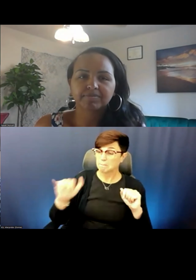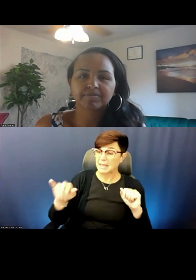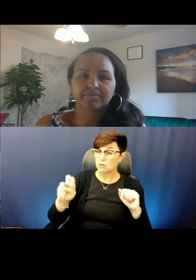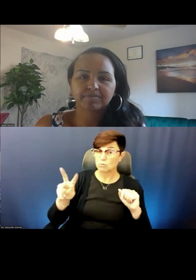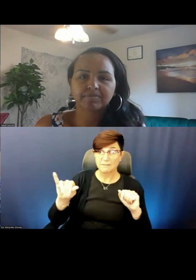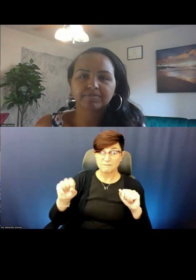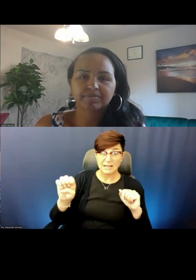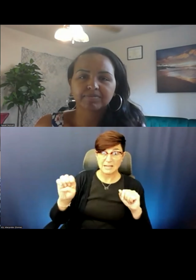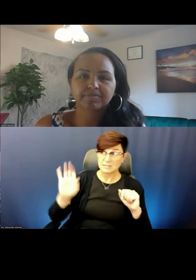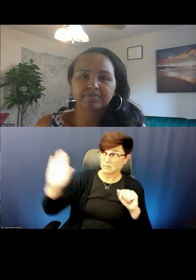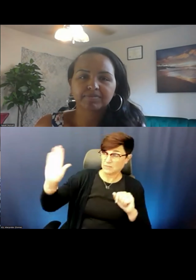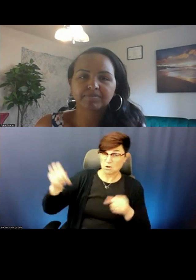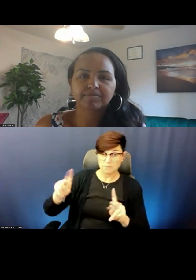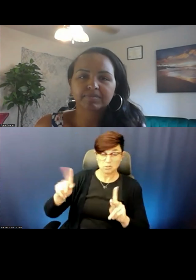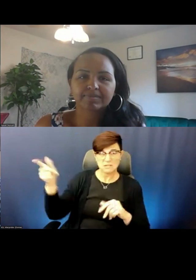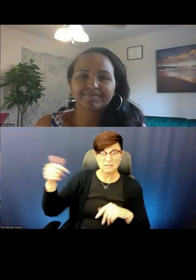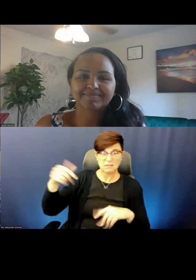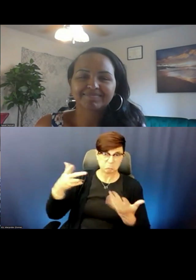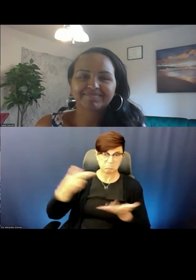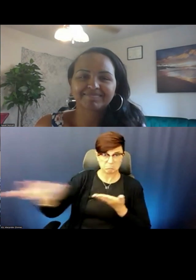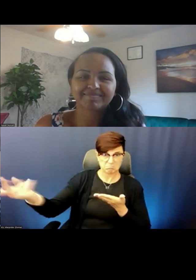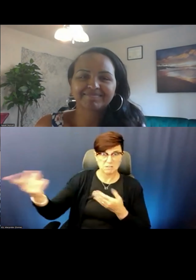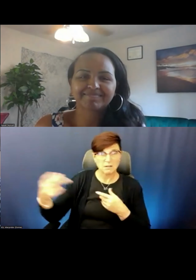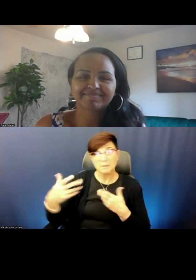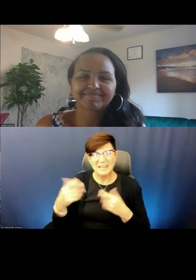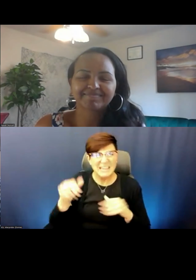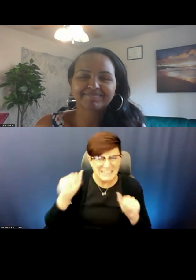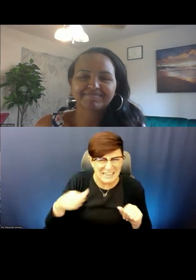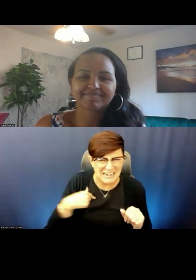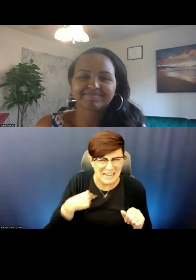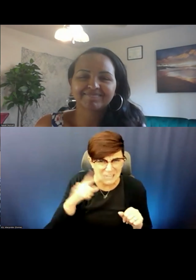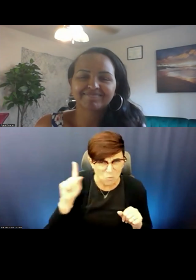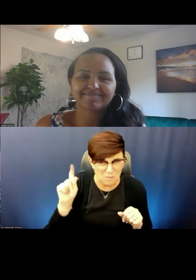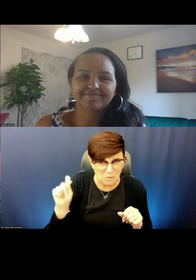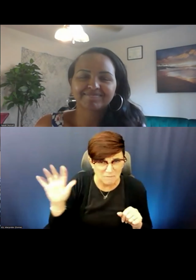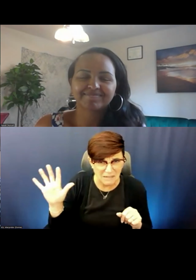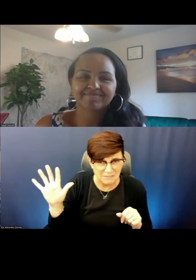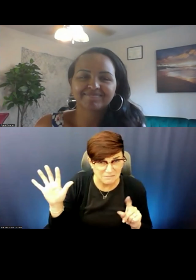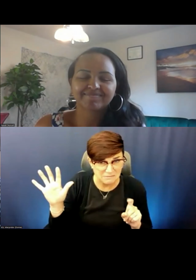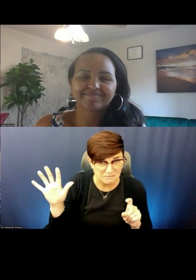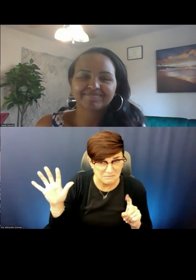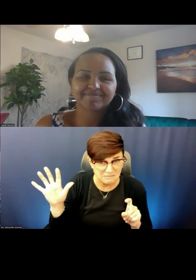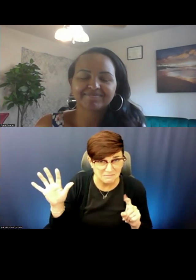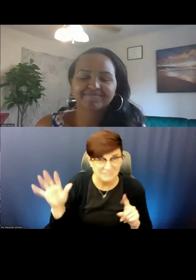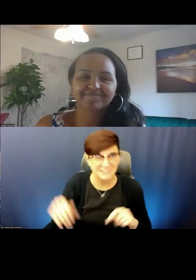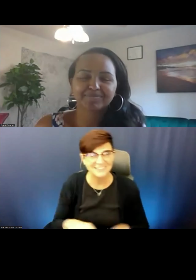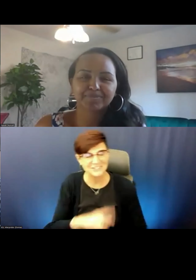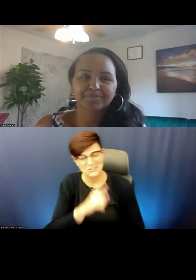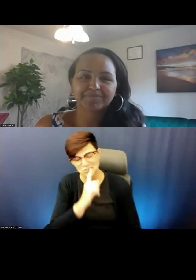a 1.5, like would that work? I think that might be where we fall on. Sure, yeah, I don't see why it couldn't